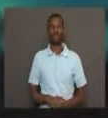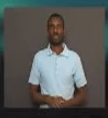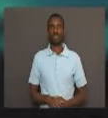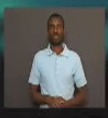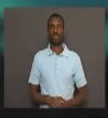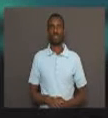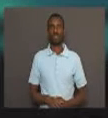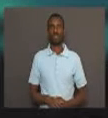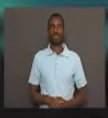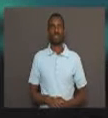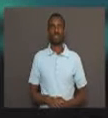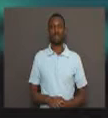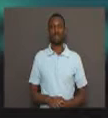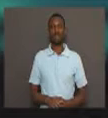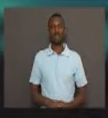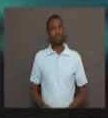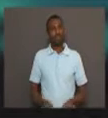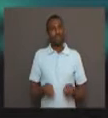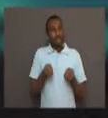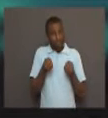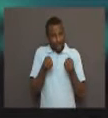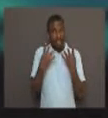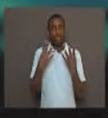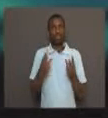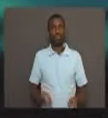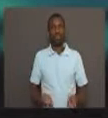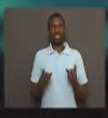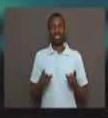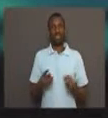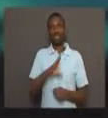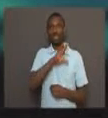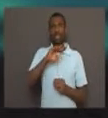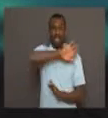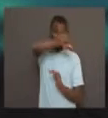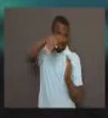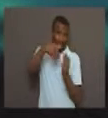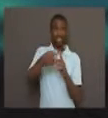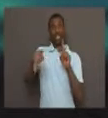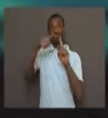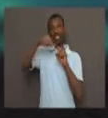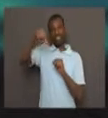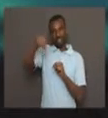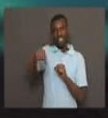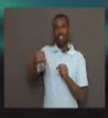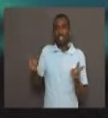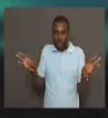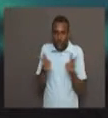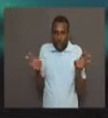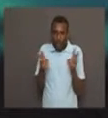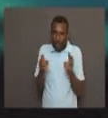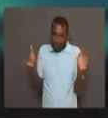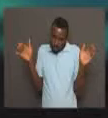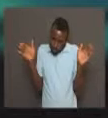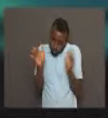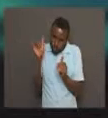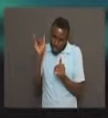Almost all the mass and the entire positive charge is concentrated on